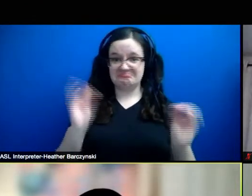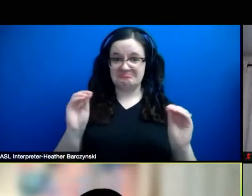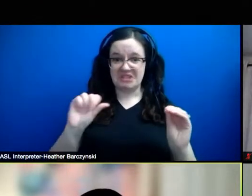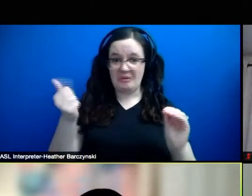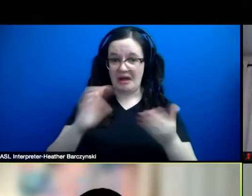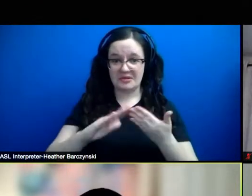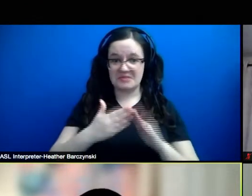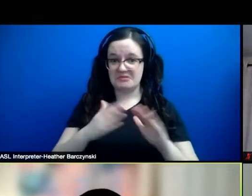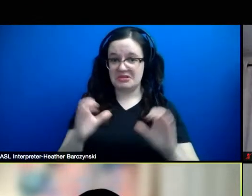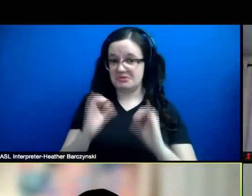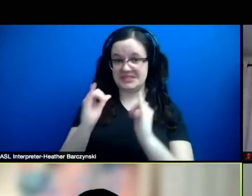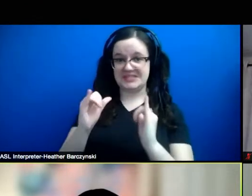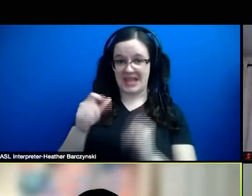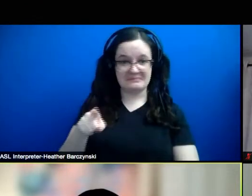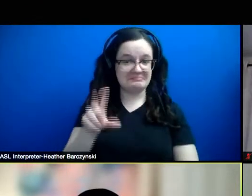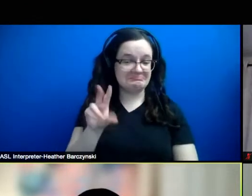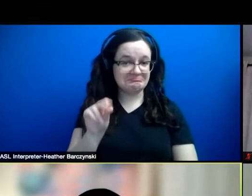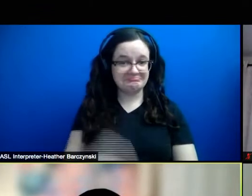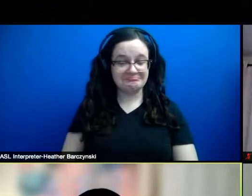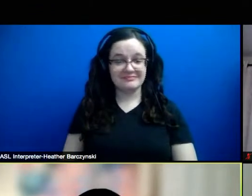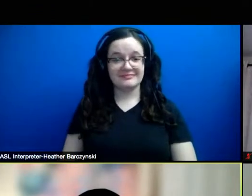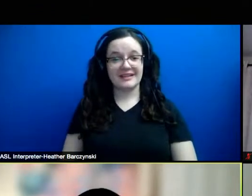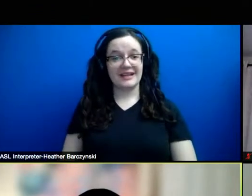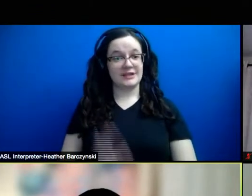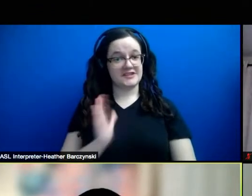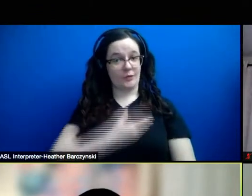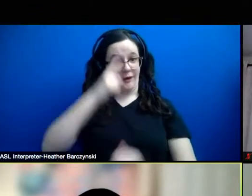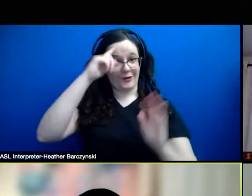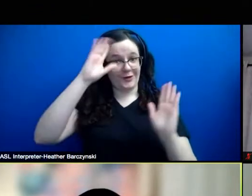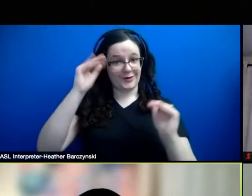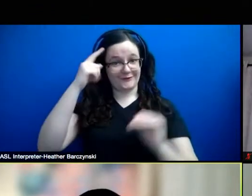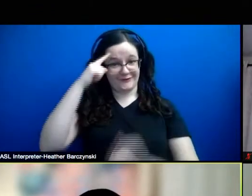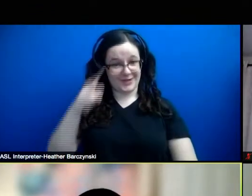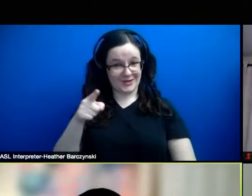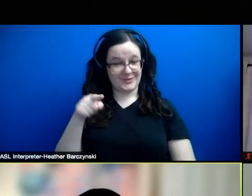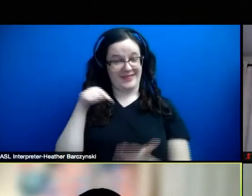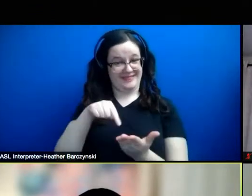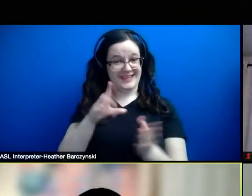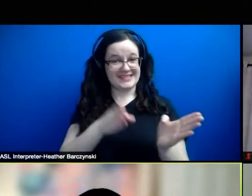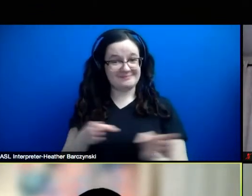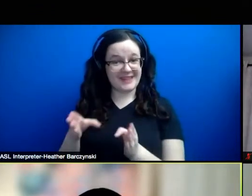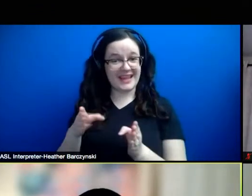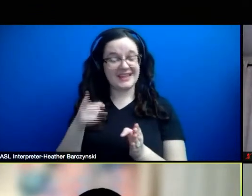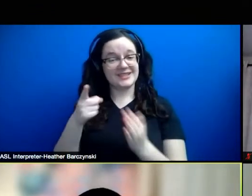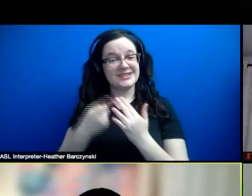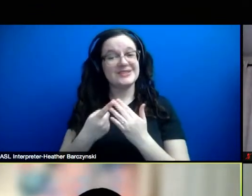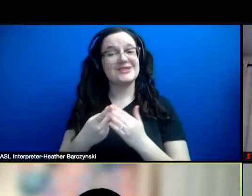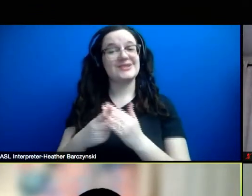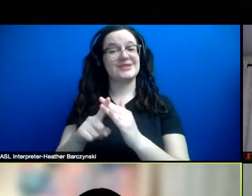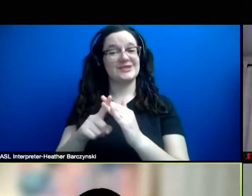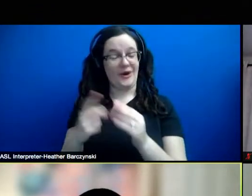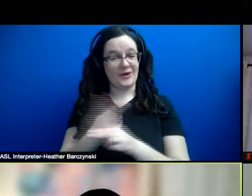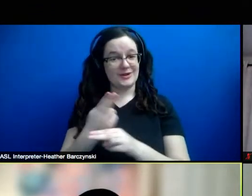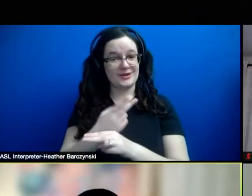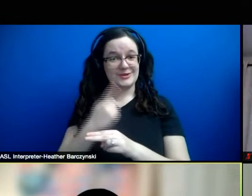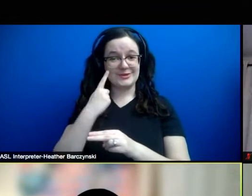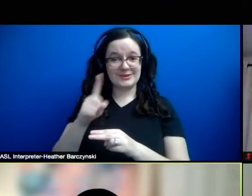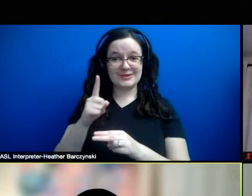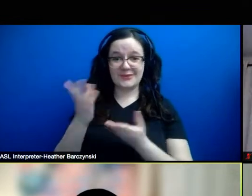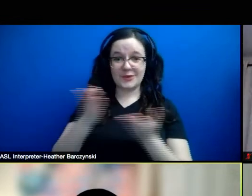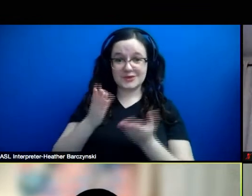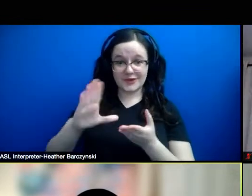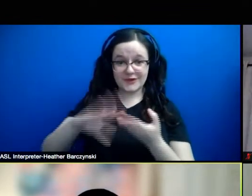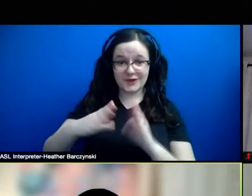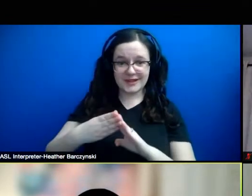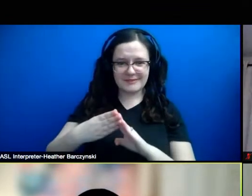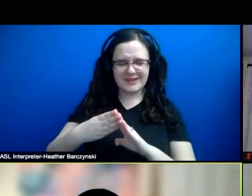do. And one of our hopes for you is that as you begin to use this plan in service to your community, that you